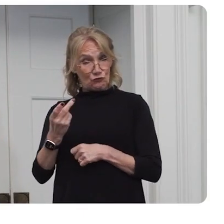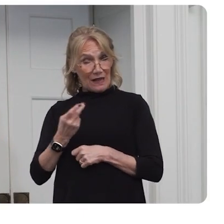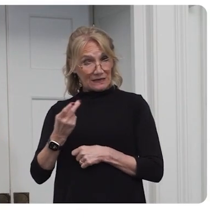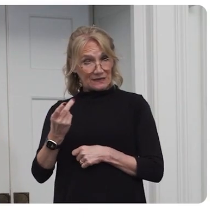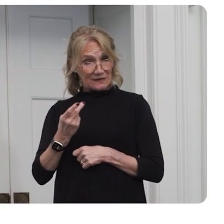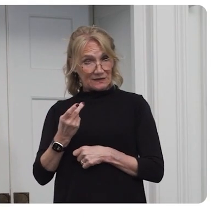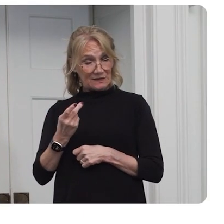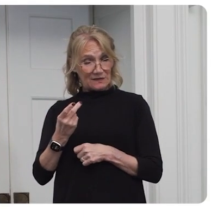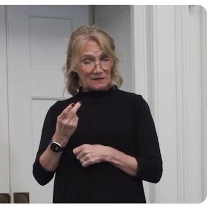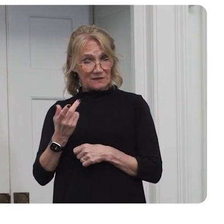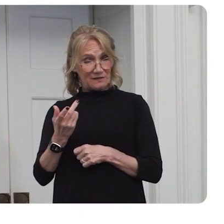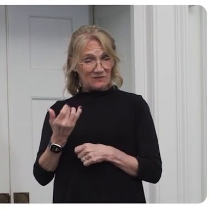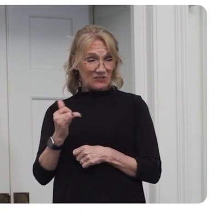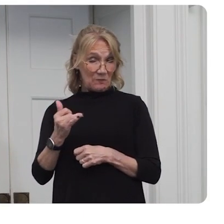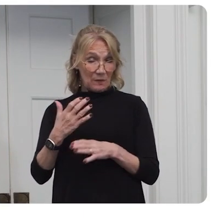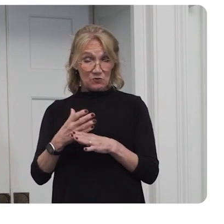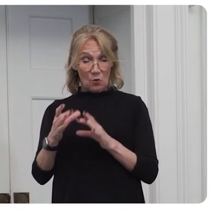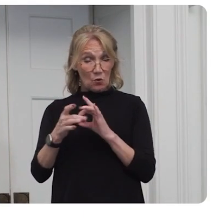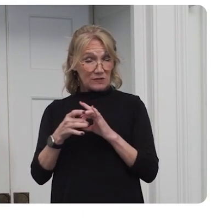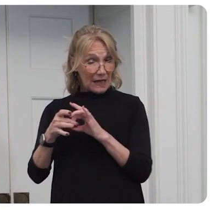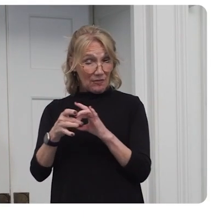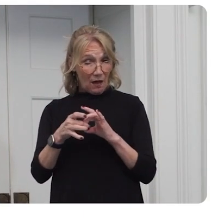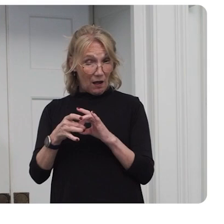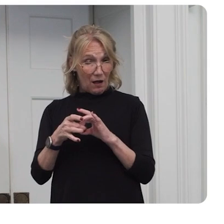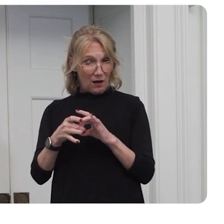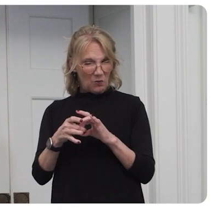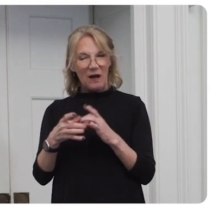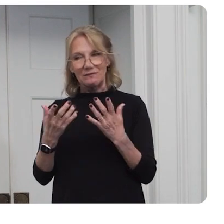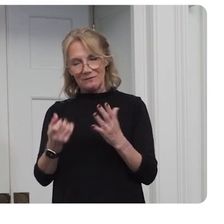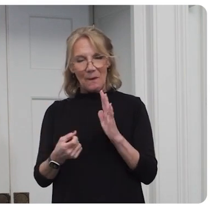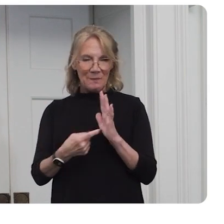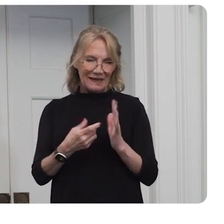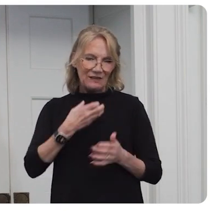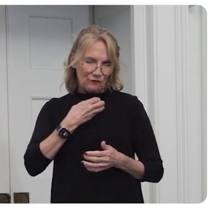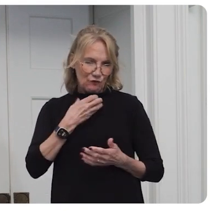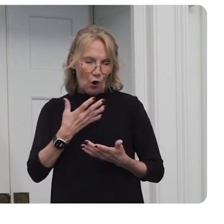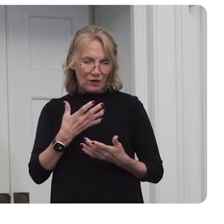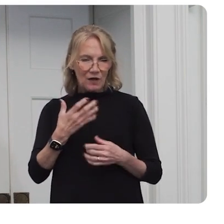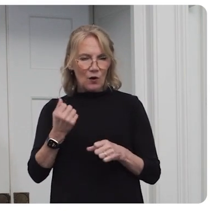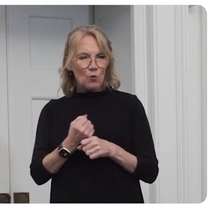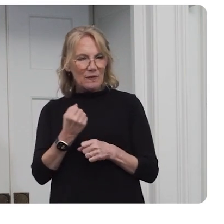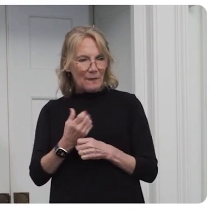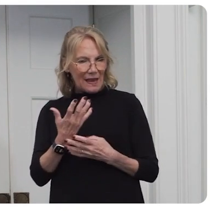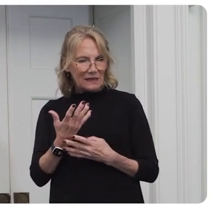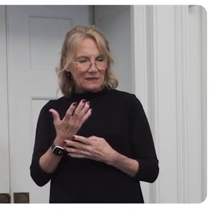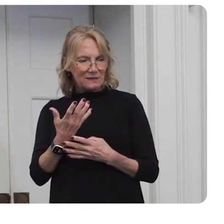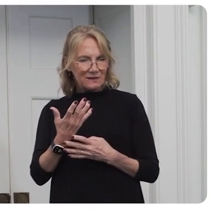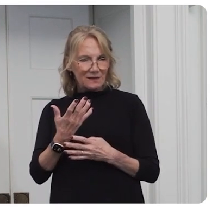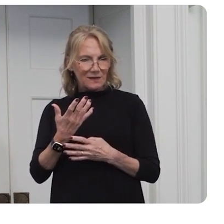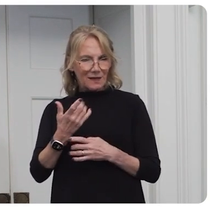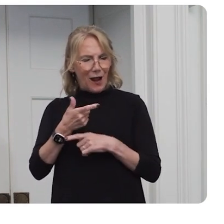Grace we do collaborate sometimes as well. Well, it's mainly with the frog, isn't it, Grace? So we did make